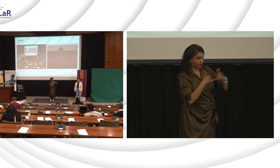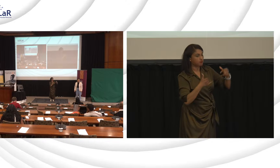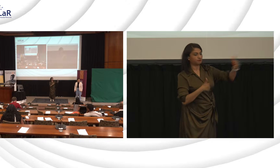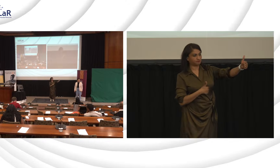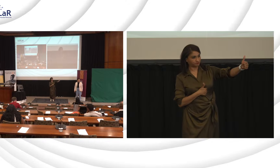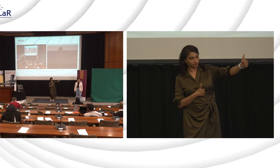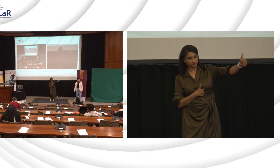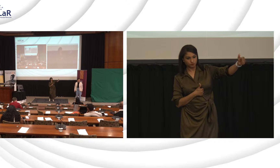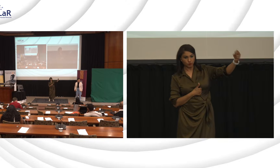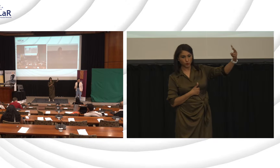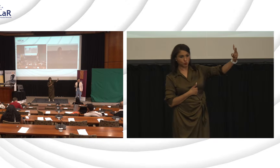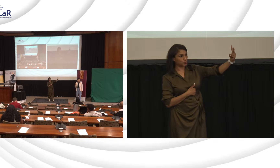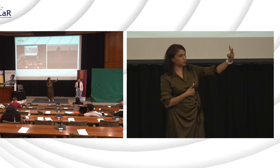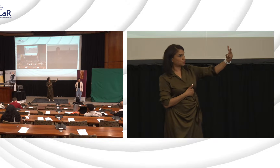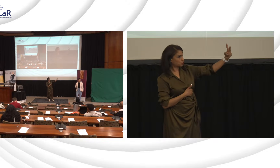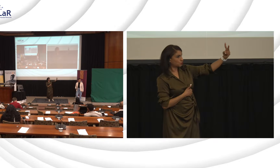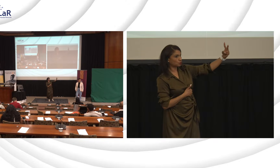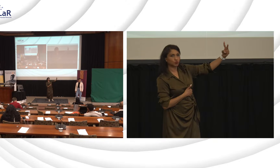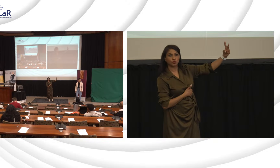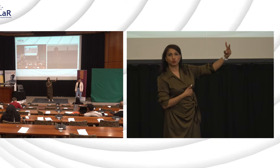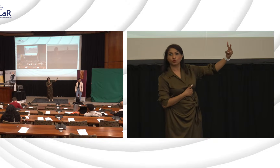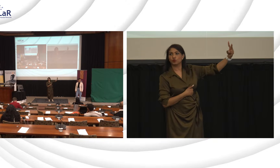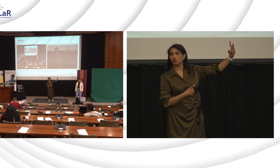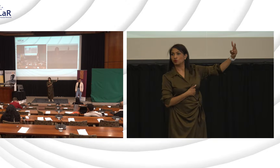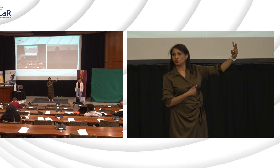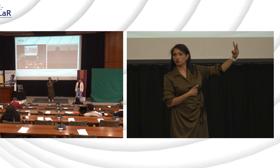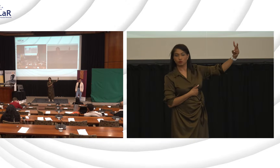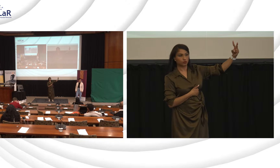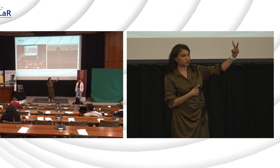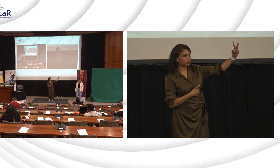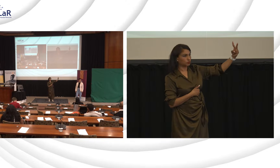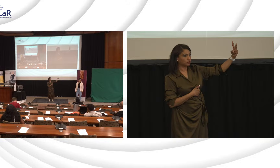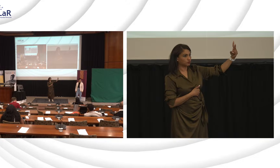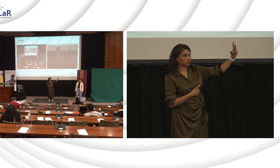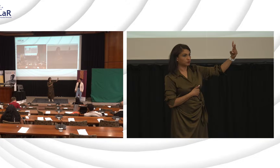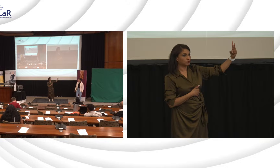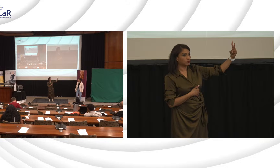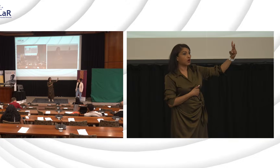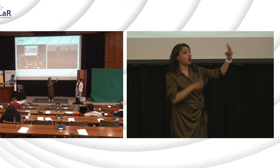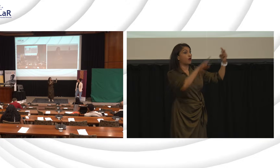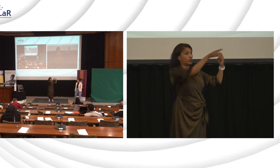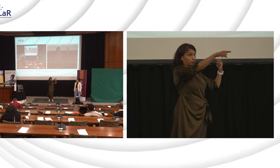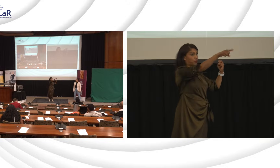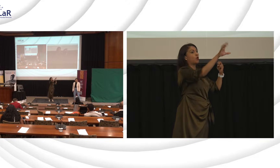ask if we could check online. We've got 2.